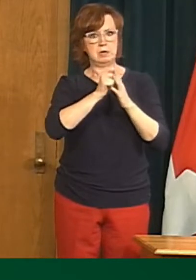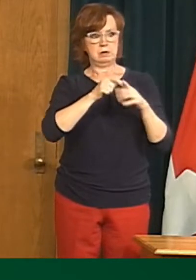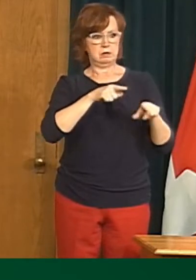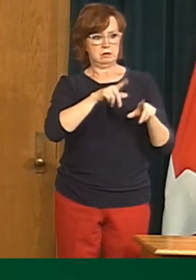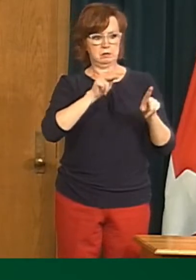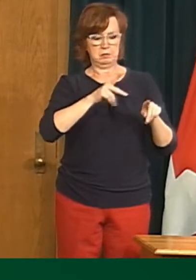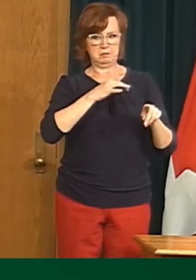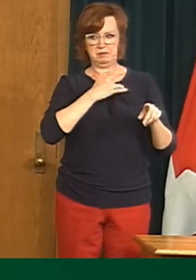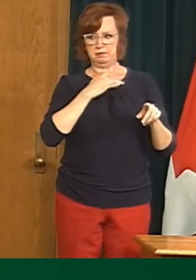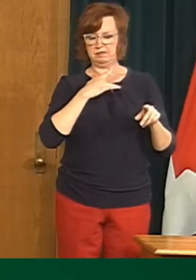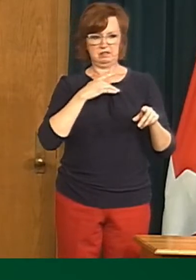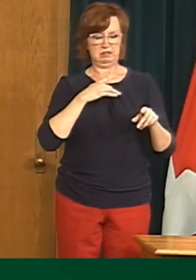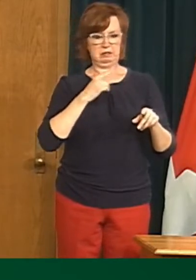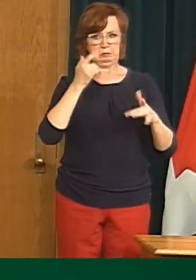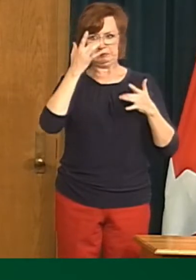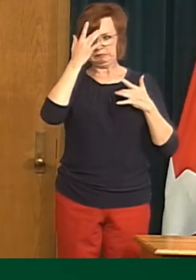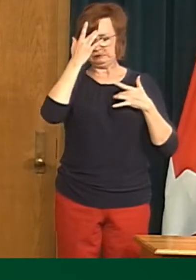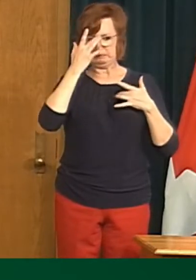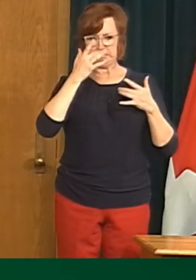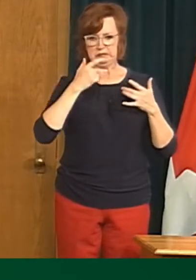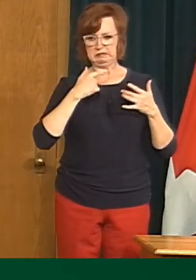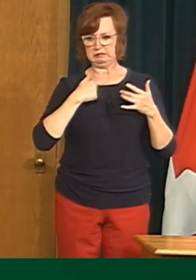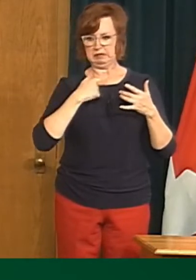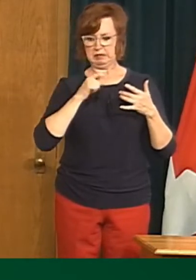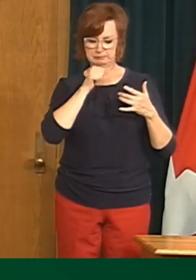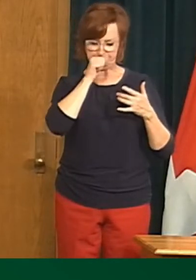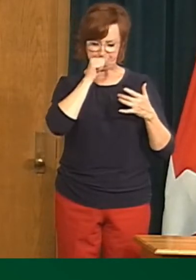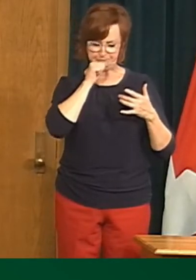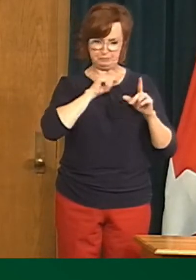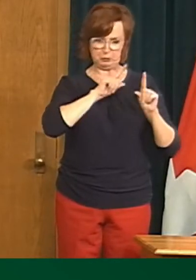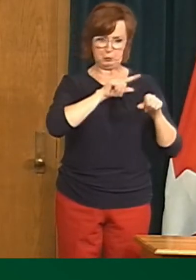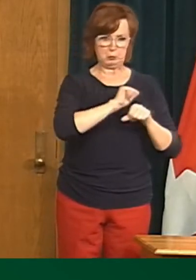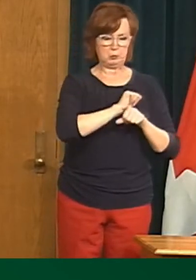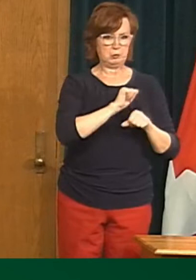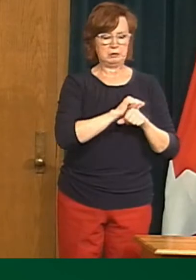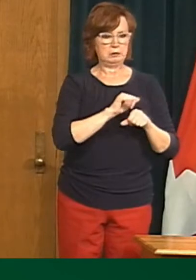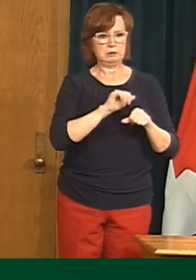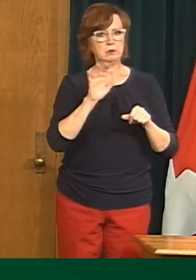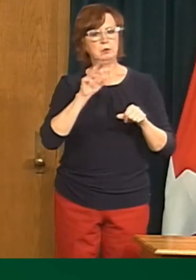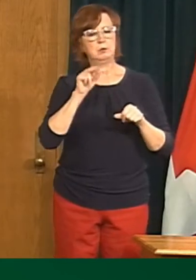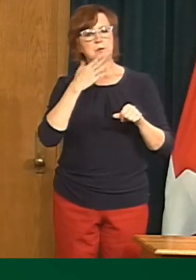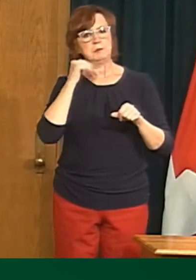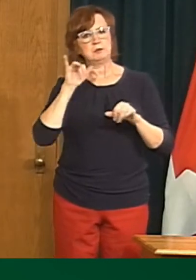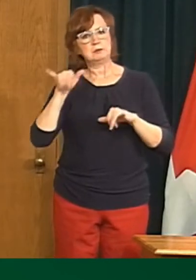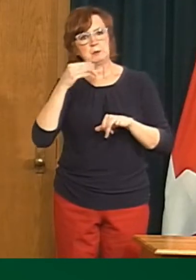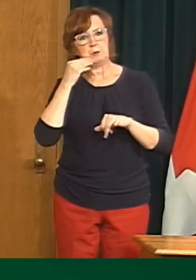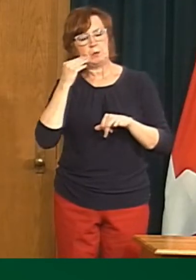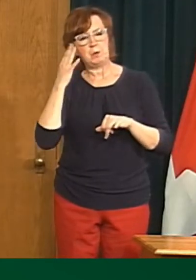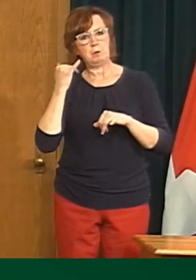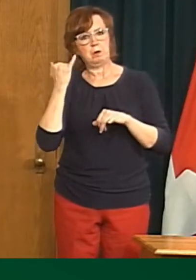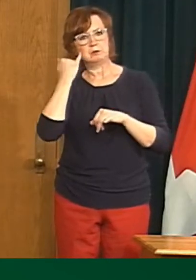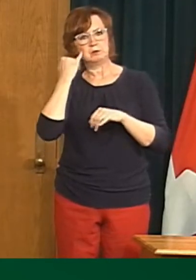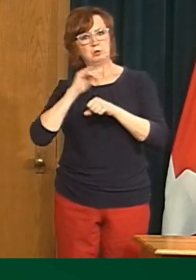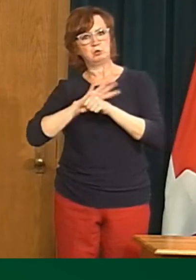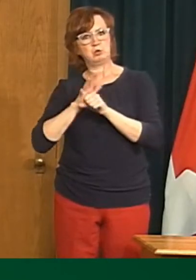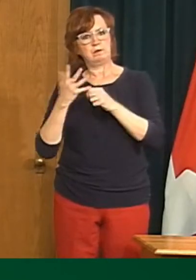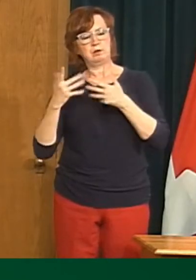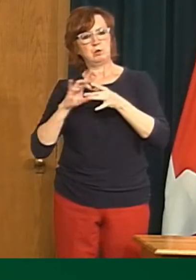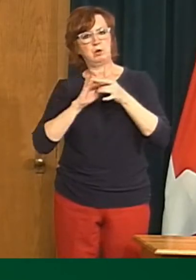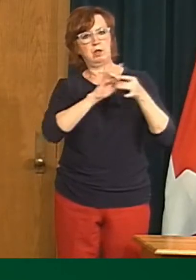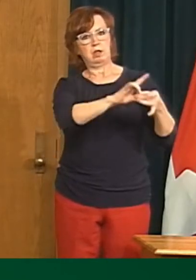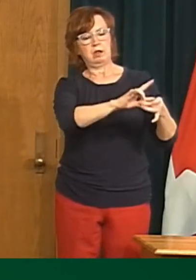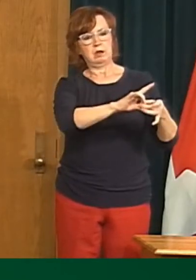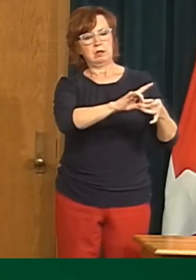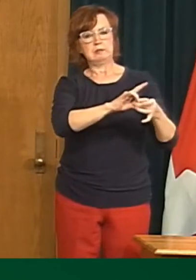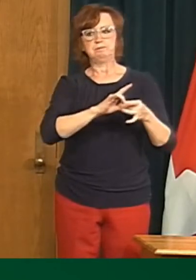at home when they are feeling under the weather. This is an important conversation. It's been raised at our Council of Federation table for a couple of weeks now,